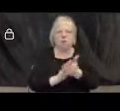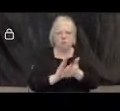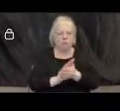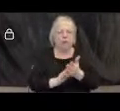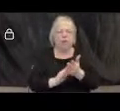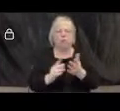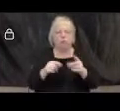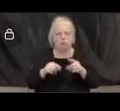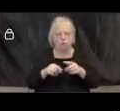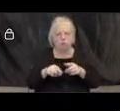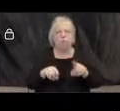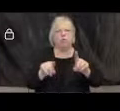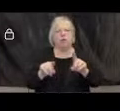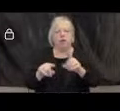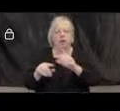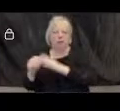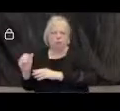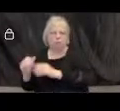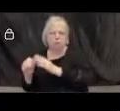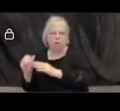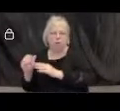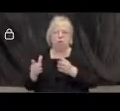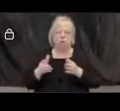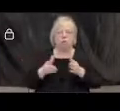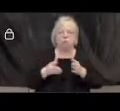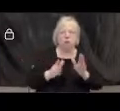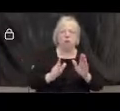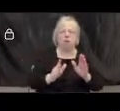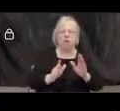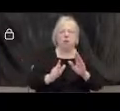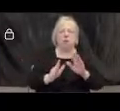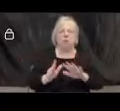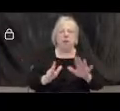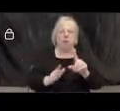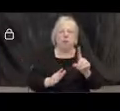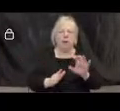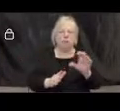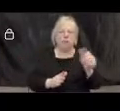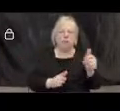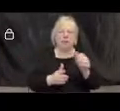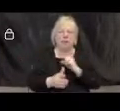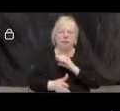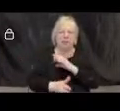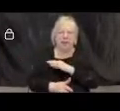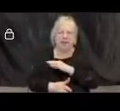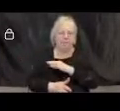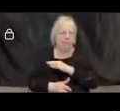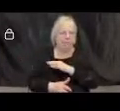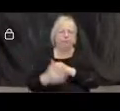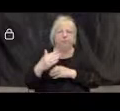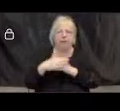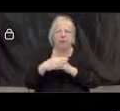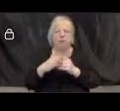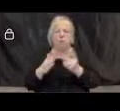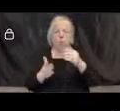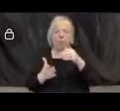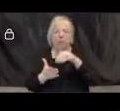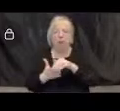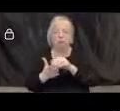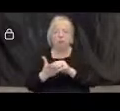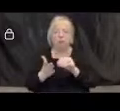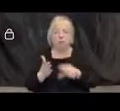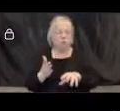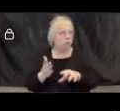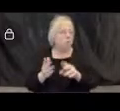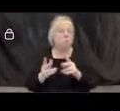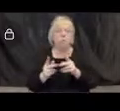construction process to accommodate approximately 110 staff and up to 1,000 students. The